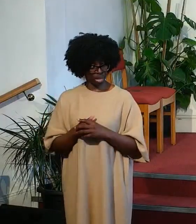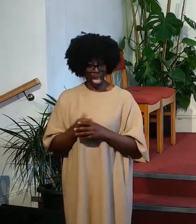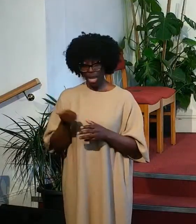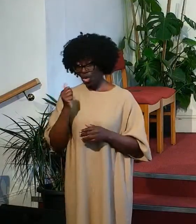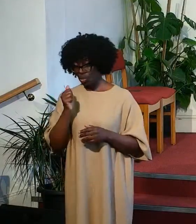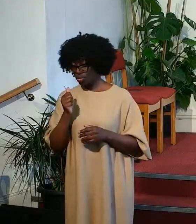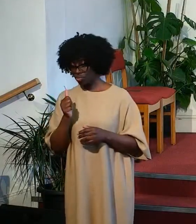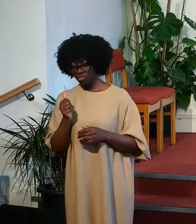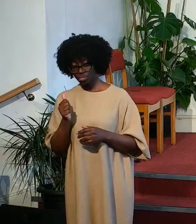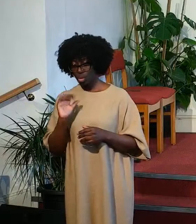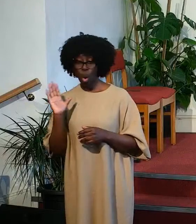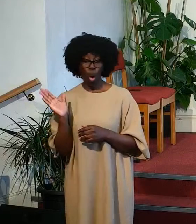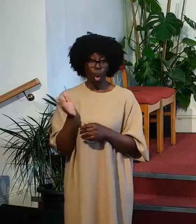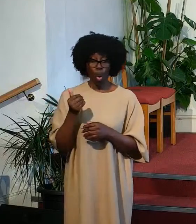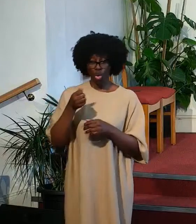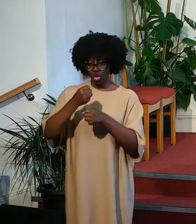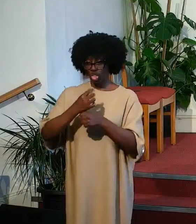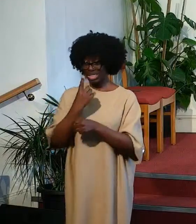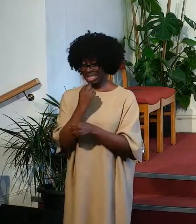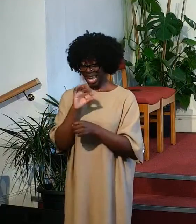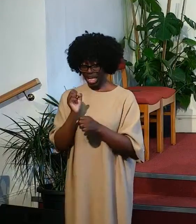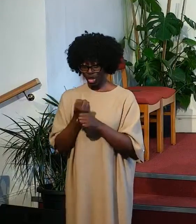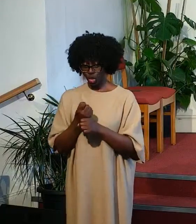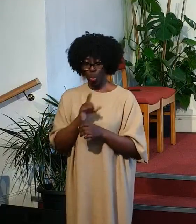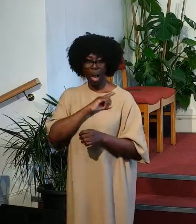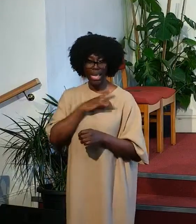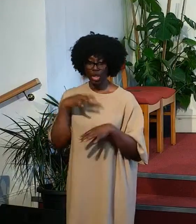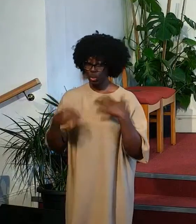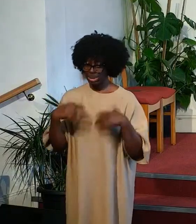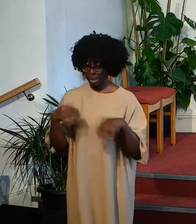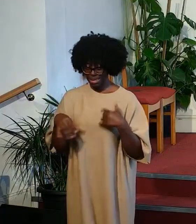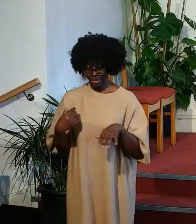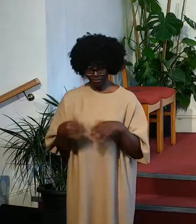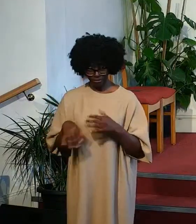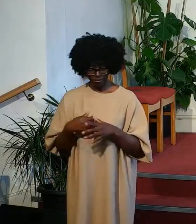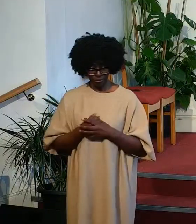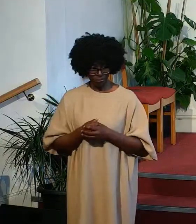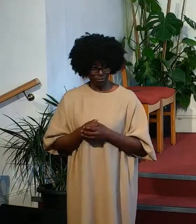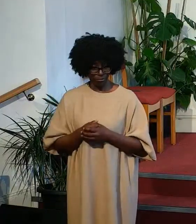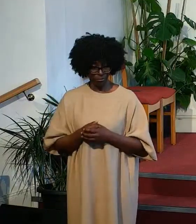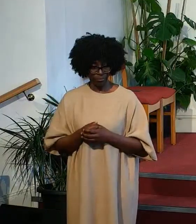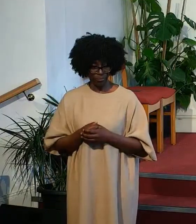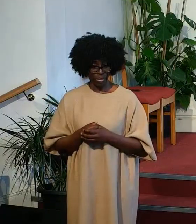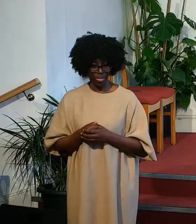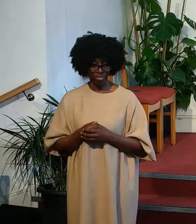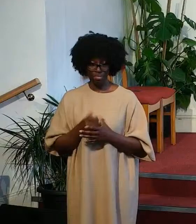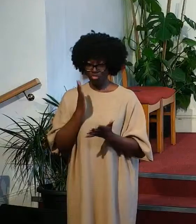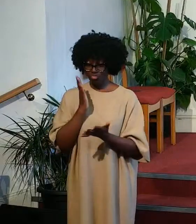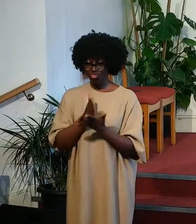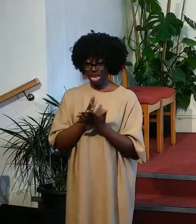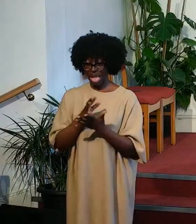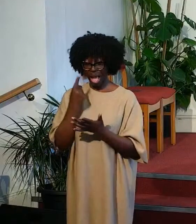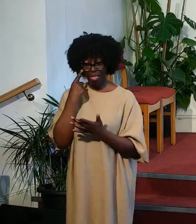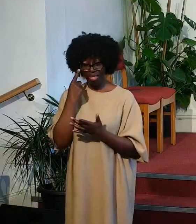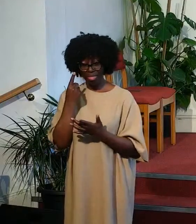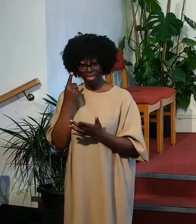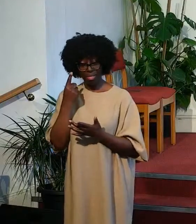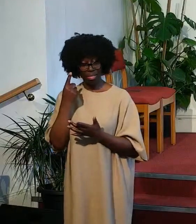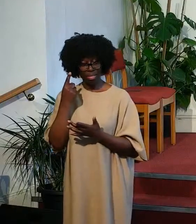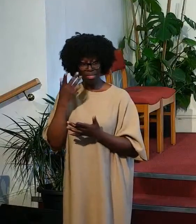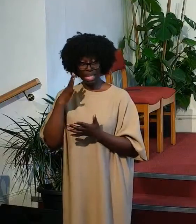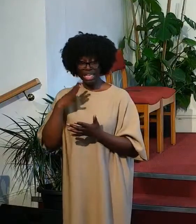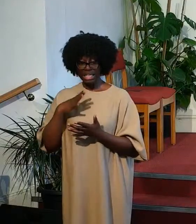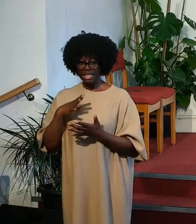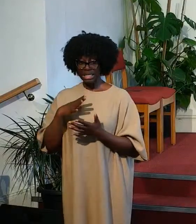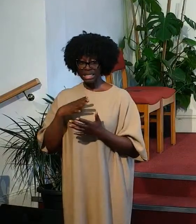it because it's quite a costly thing, but together I think one could look at it.